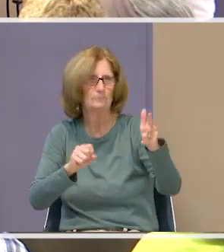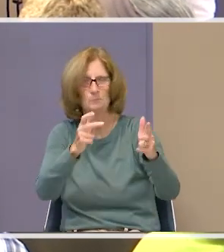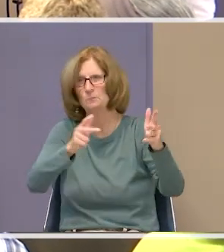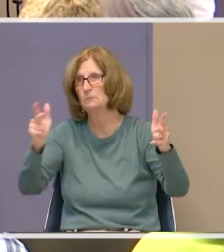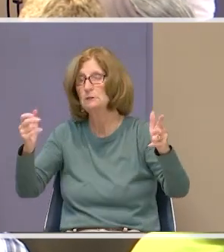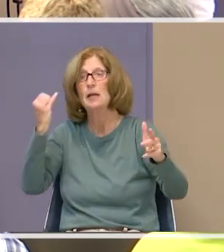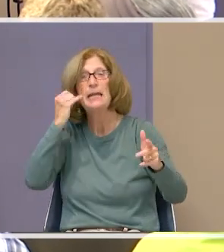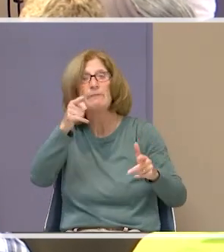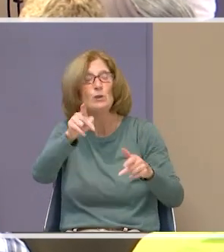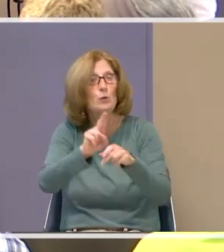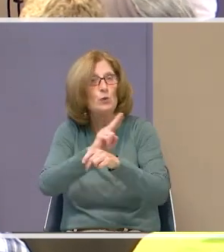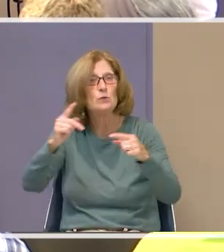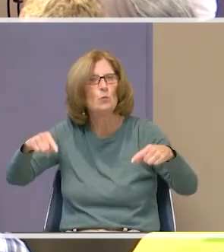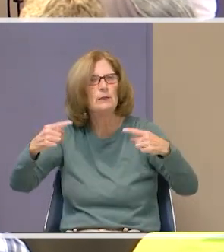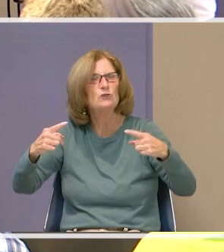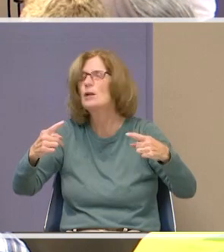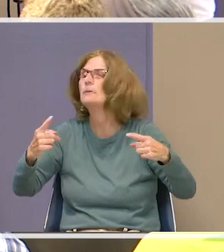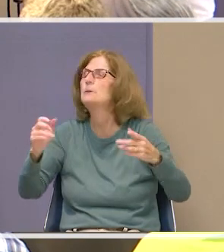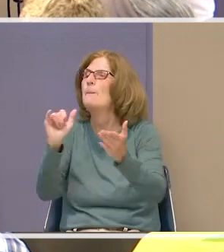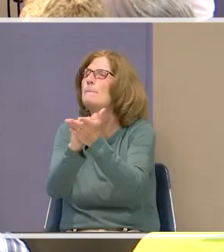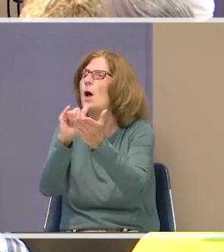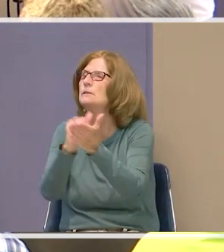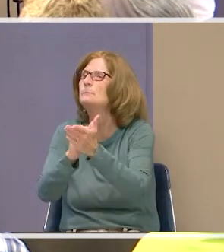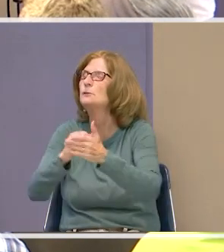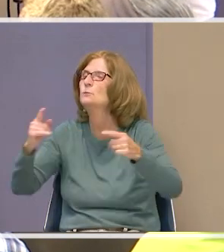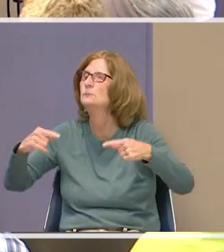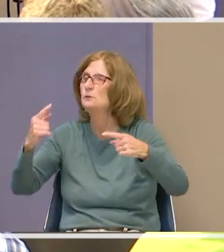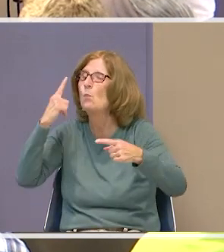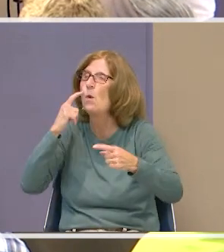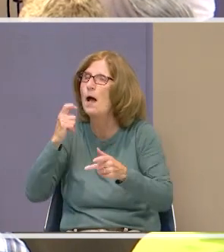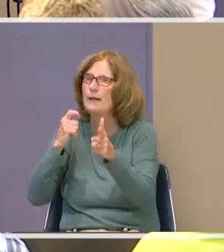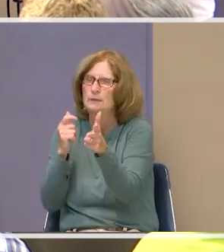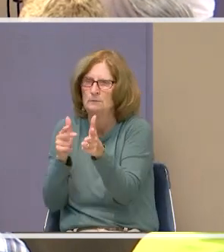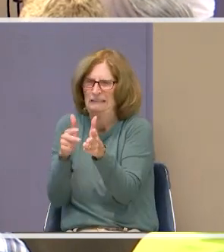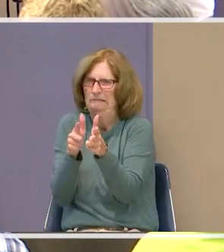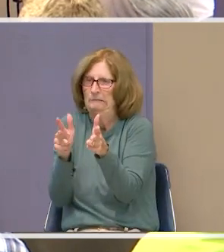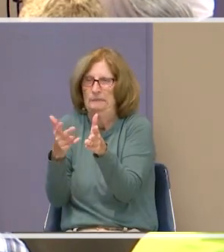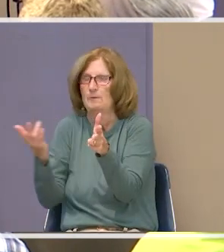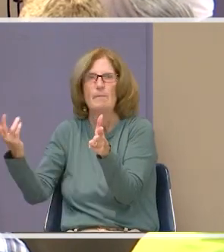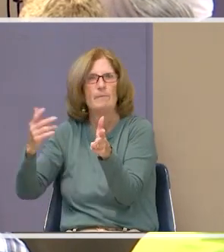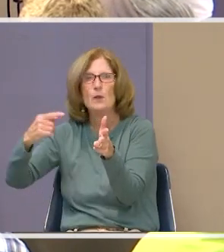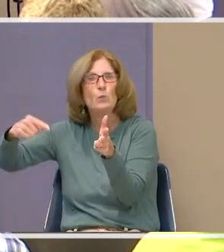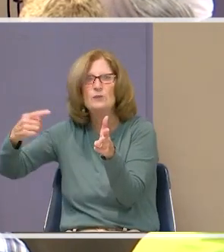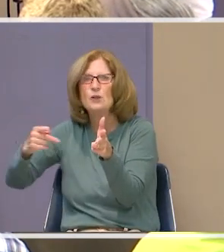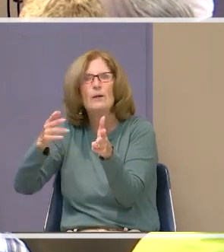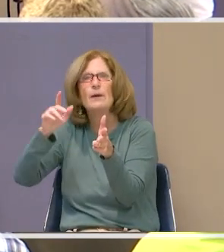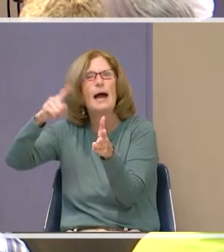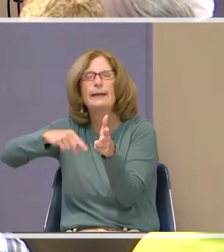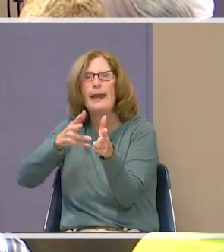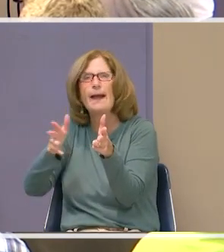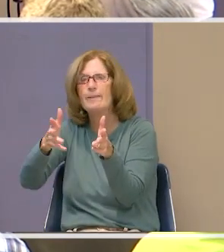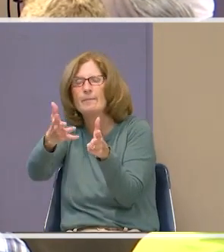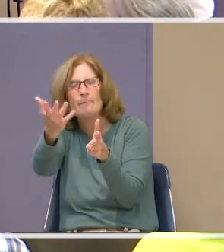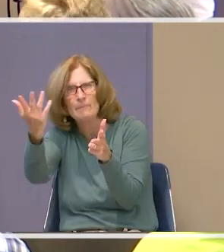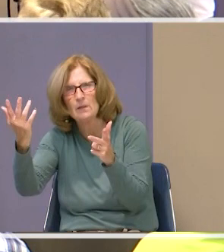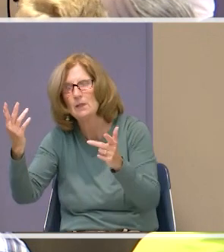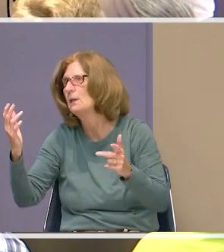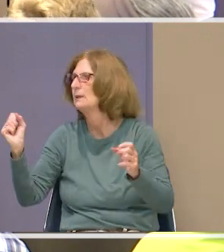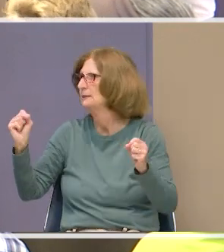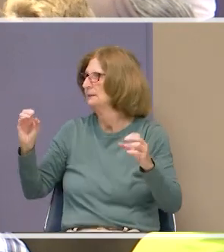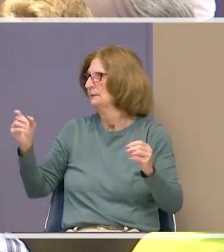a wheelchair, you wouldn't be able to get down that sidewalk half the time for a car parked on the sidewalk. So I don't know what you can do